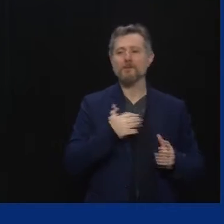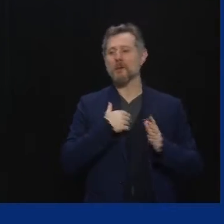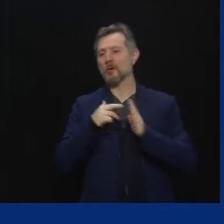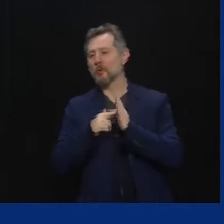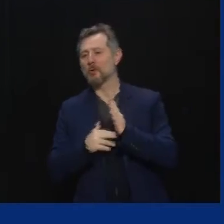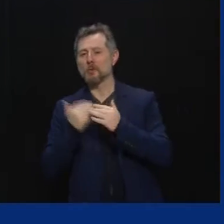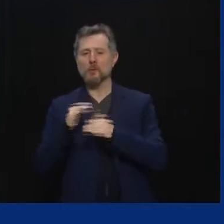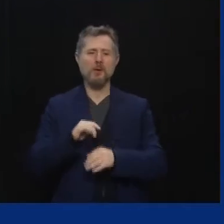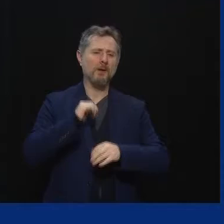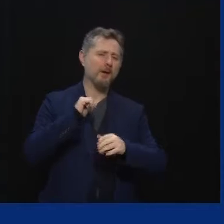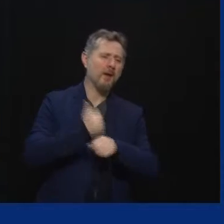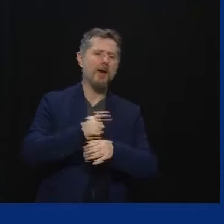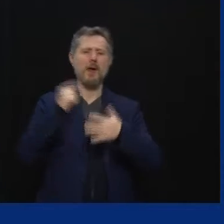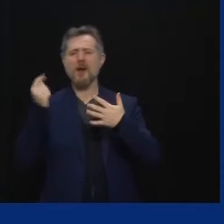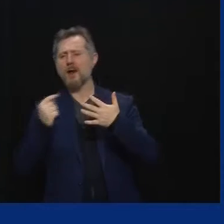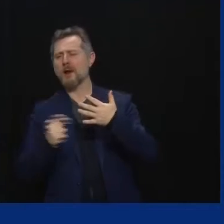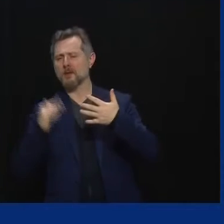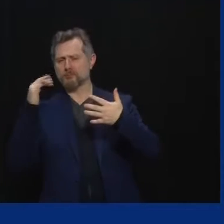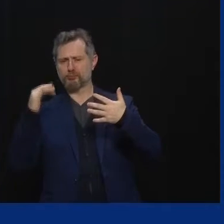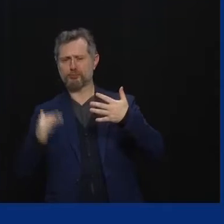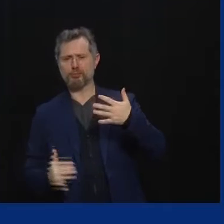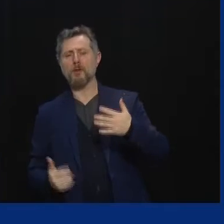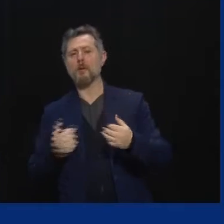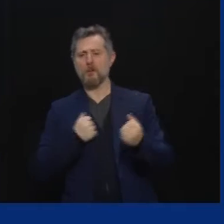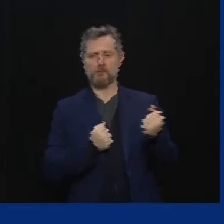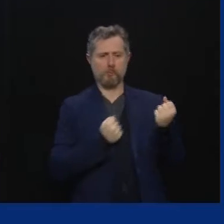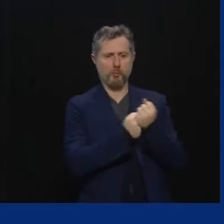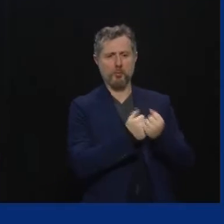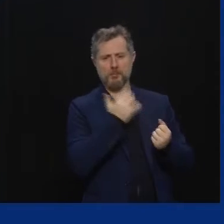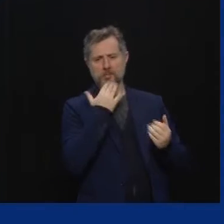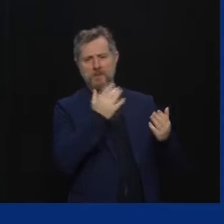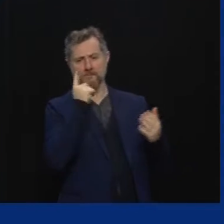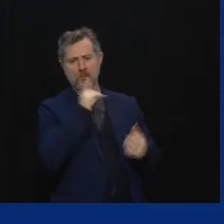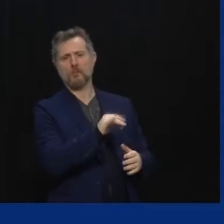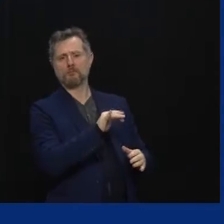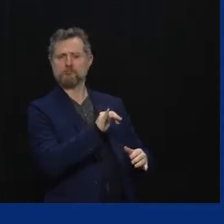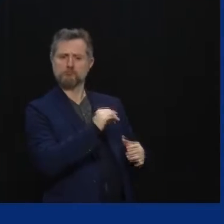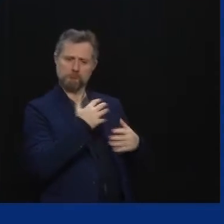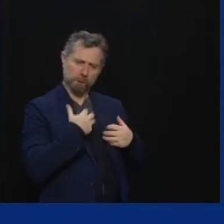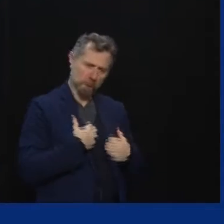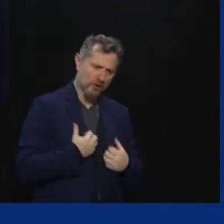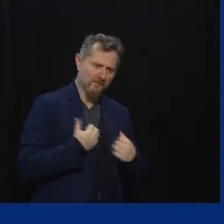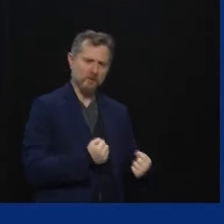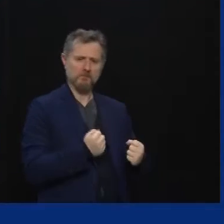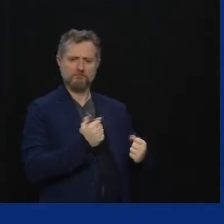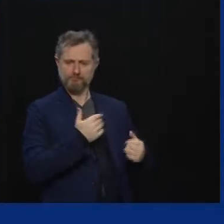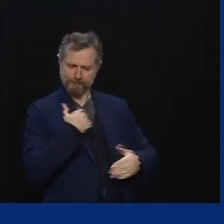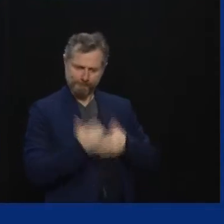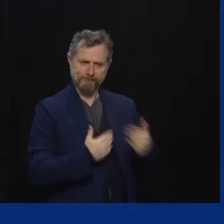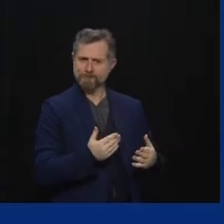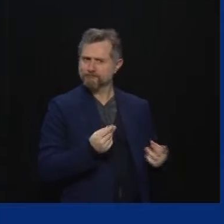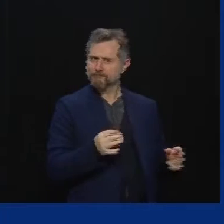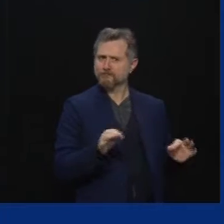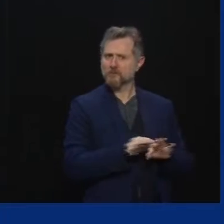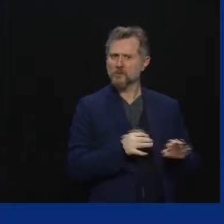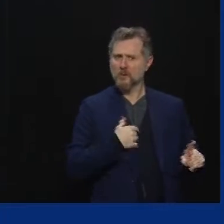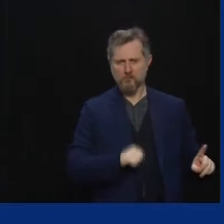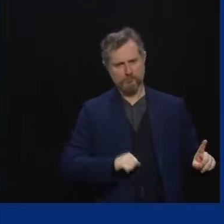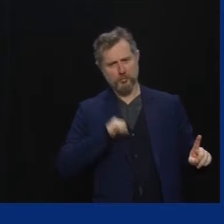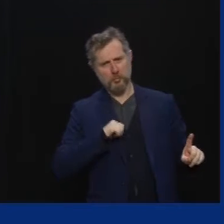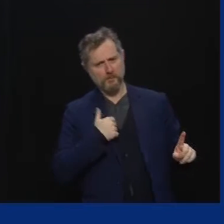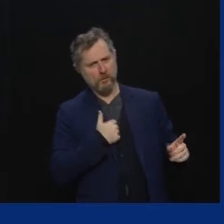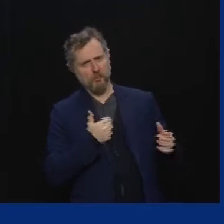we support President Biden's bold initiatives, and so happy to have him as a partner who understands that